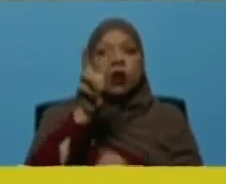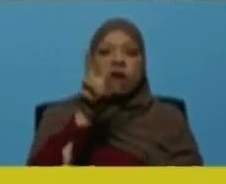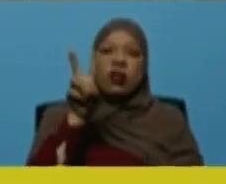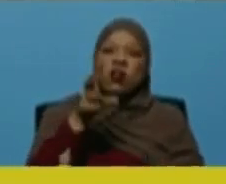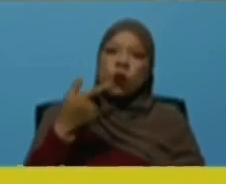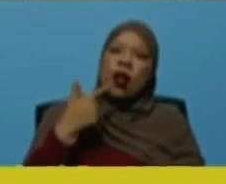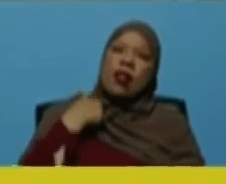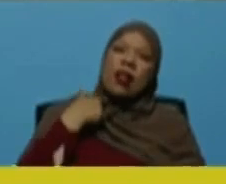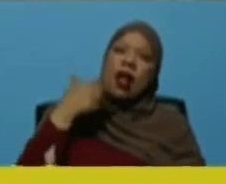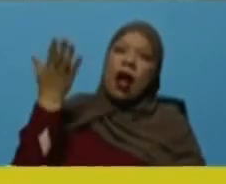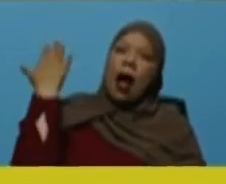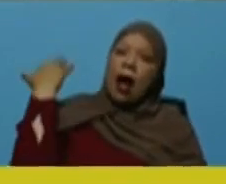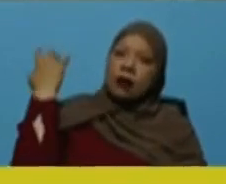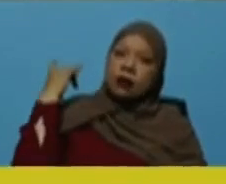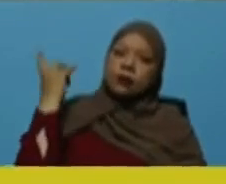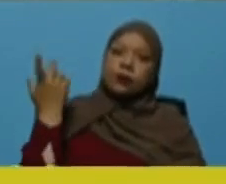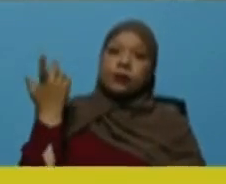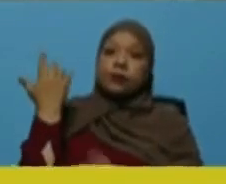Let's move on so that